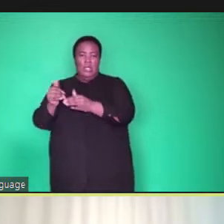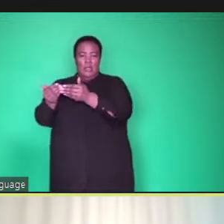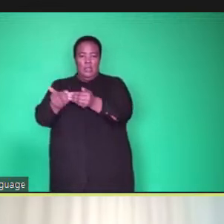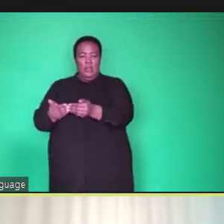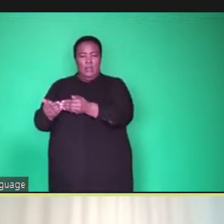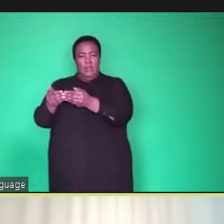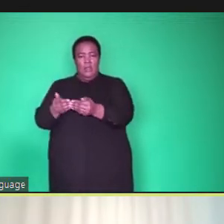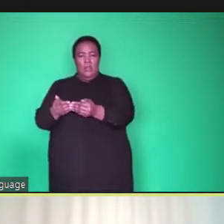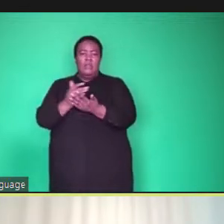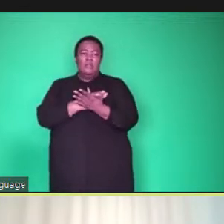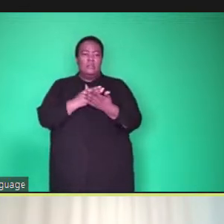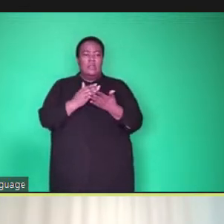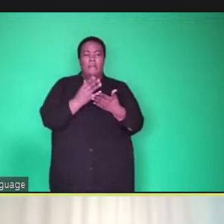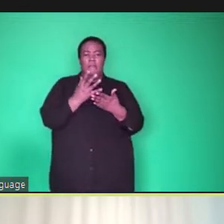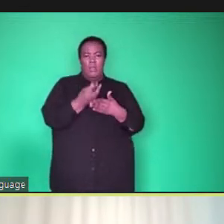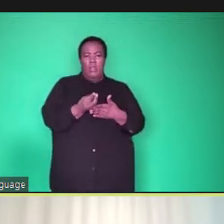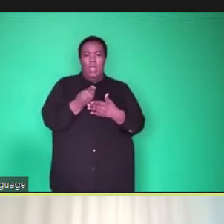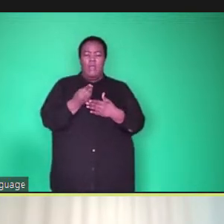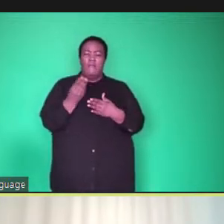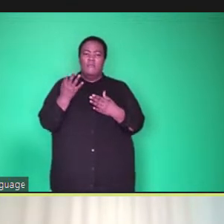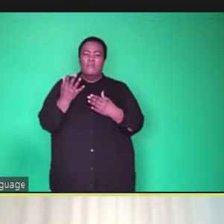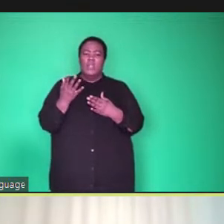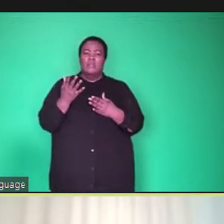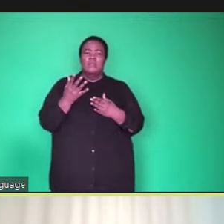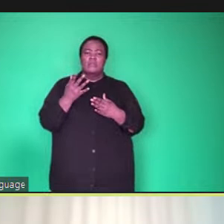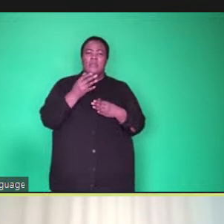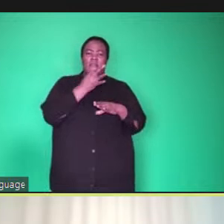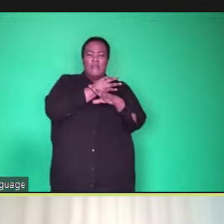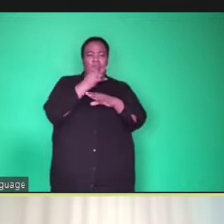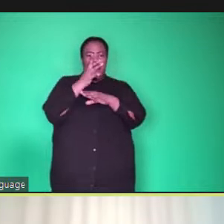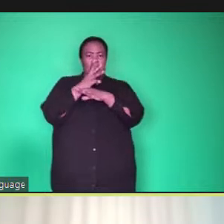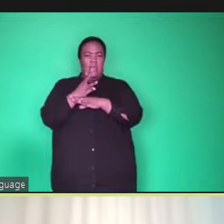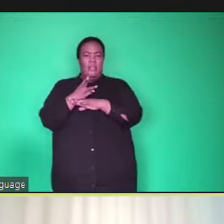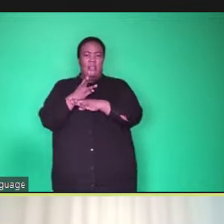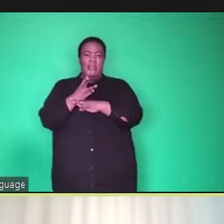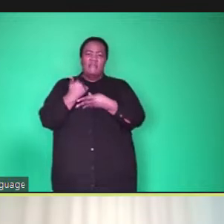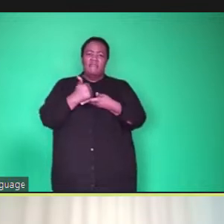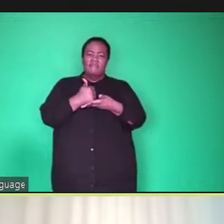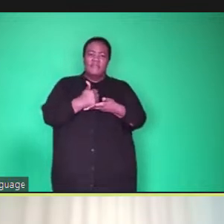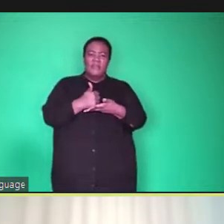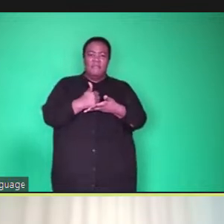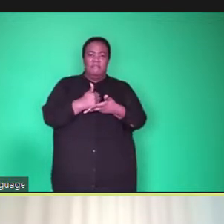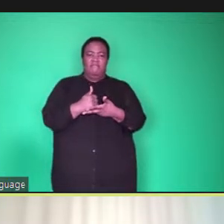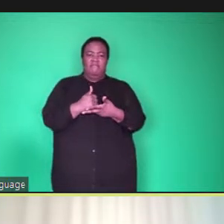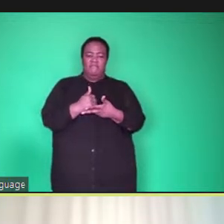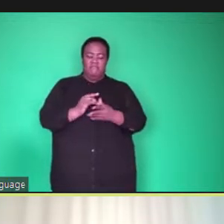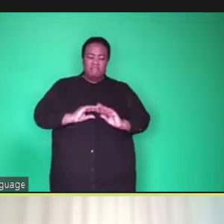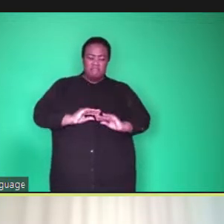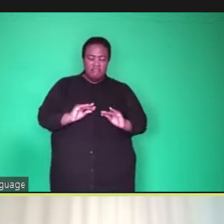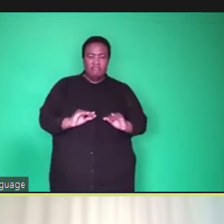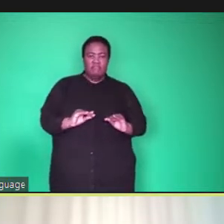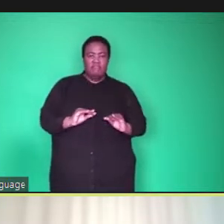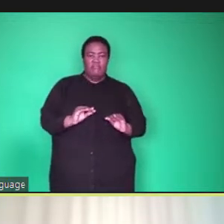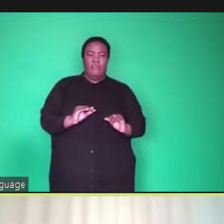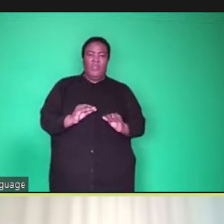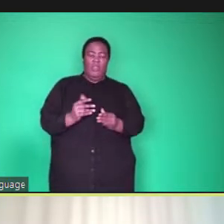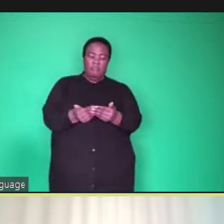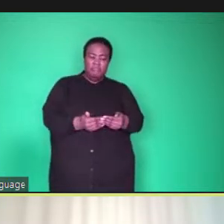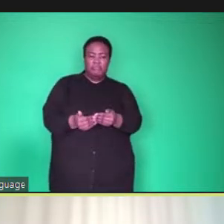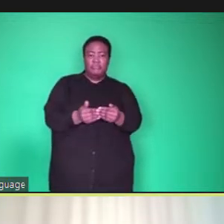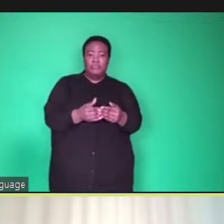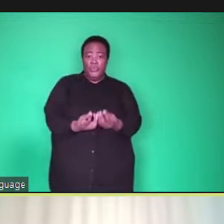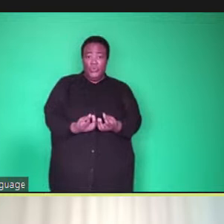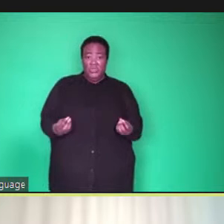And in fact, South Africa is a global outlier, and I'll show you quickly what was something called the World Family Map that was produced by